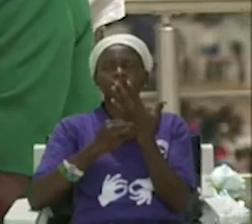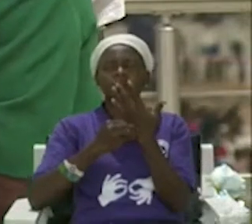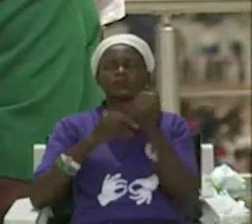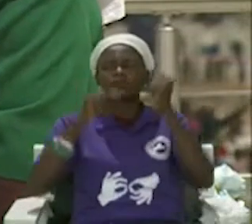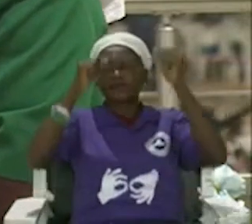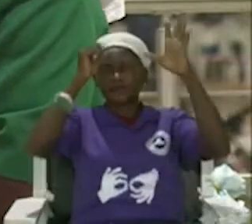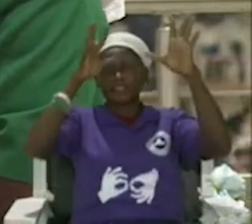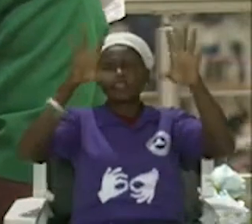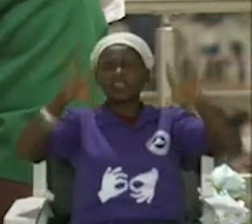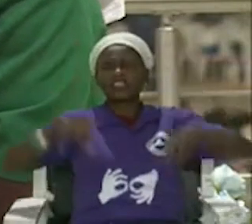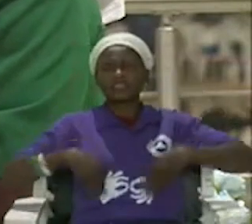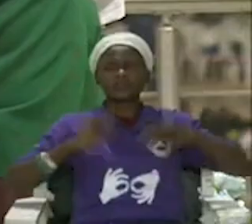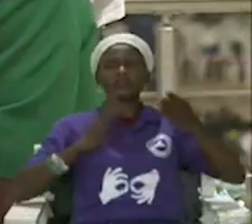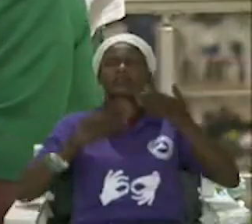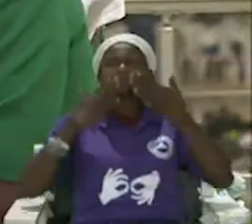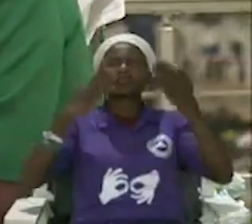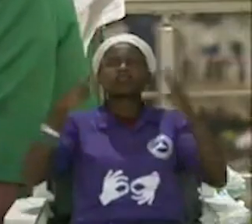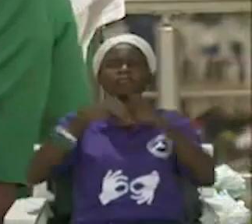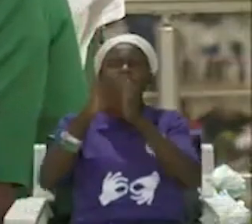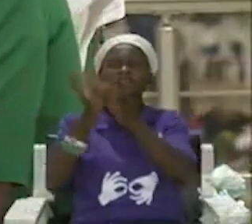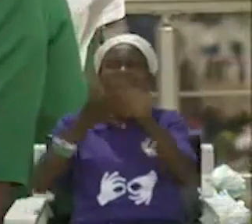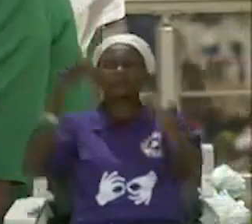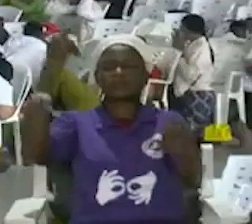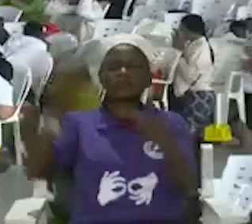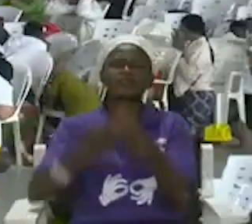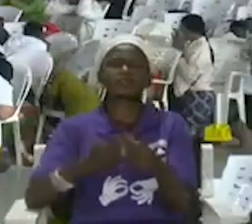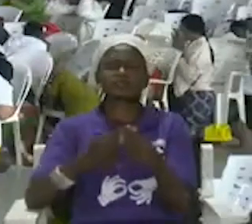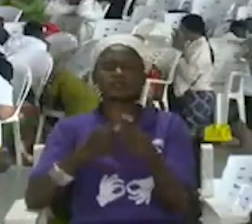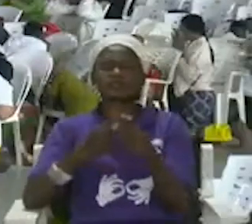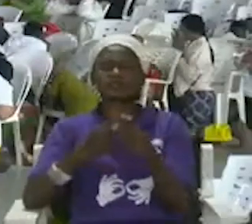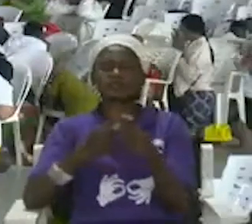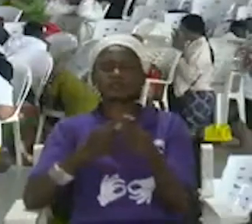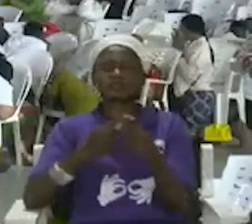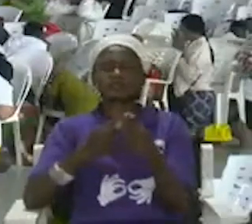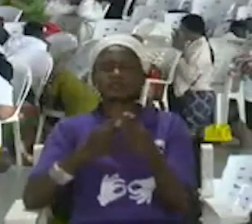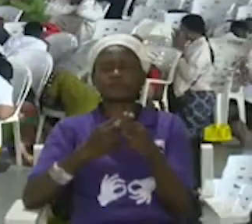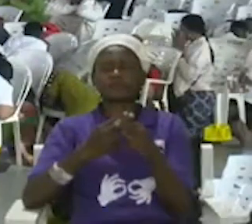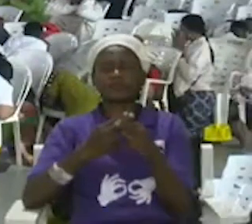Father, accept our thanks in Jesus' name.